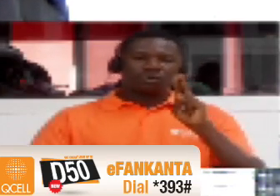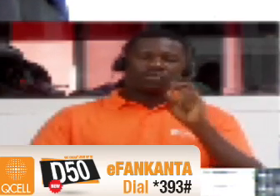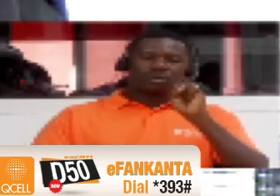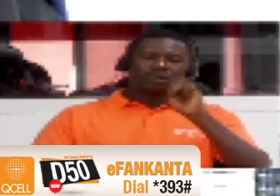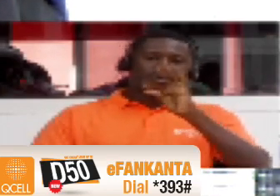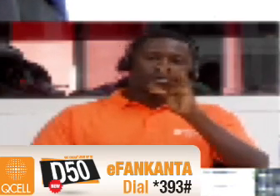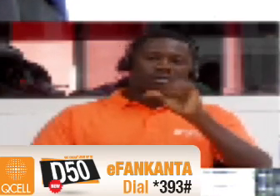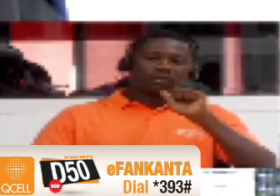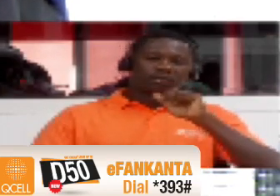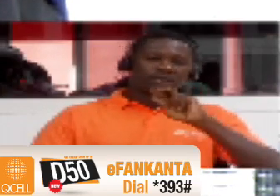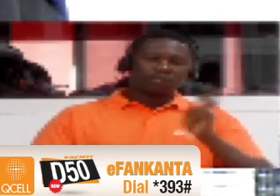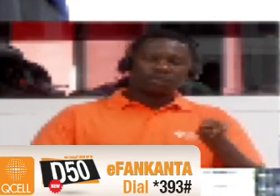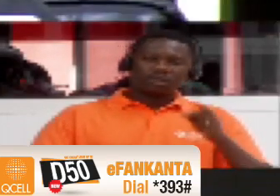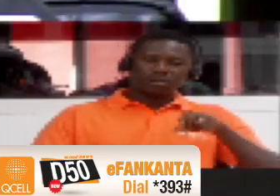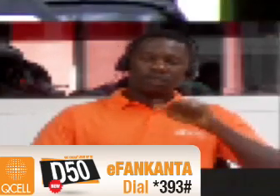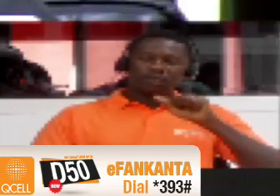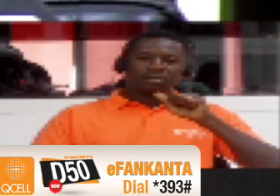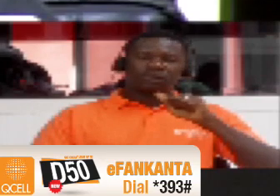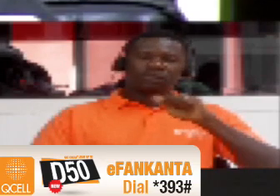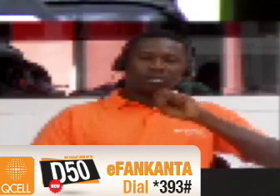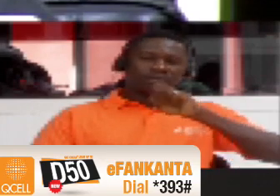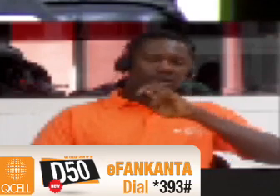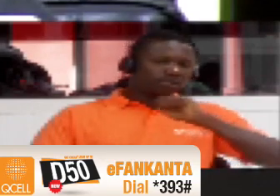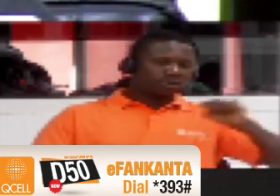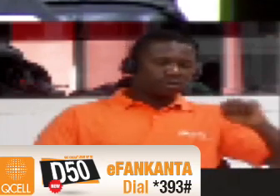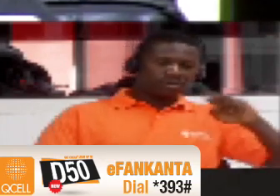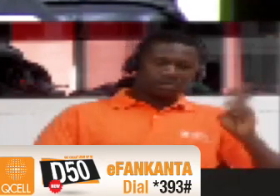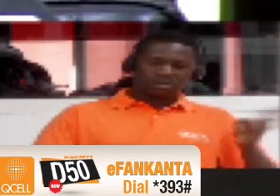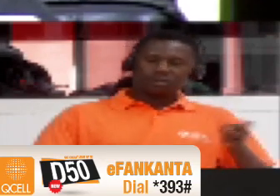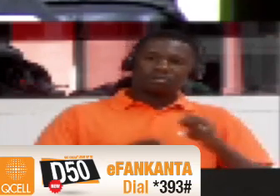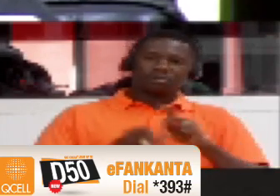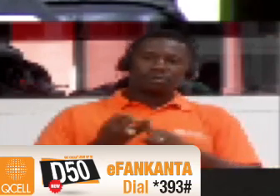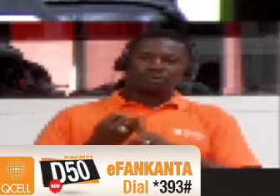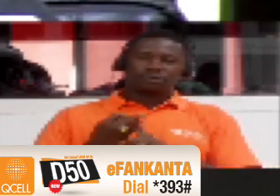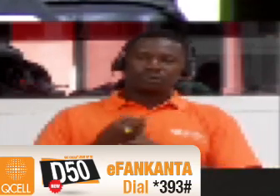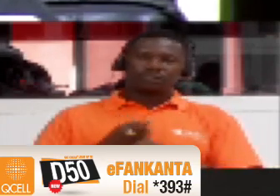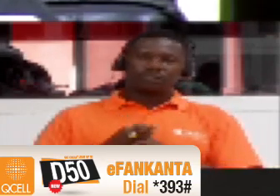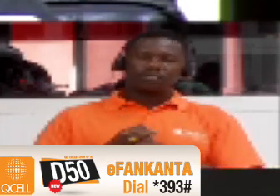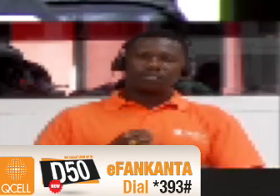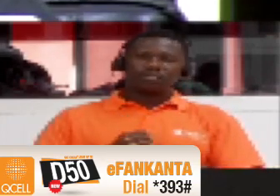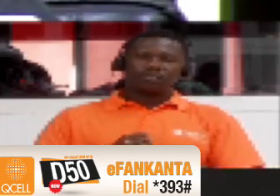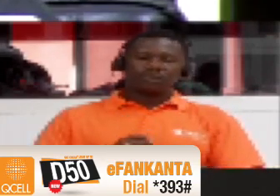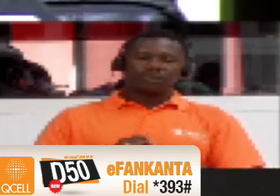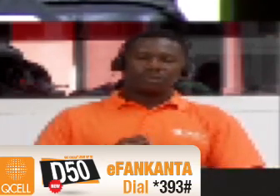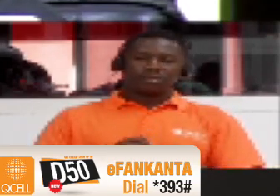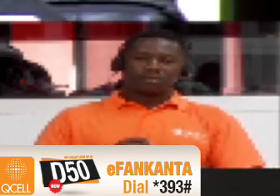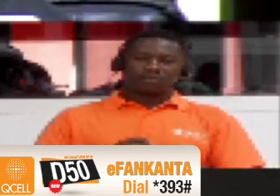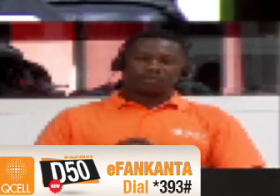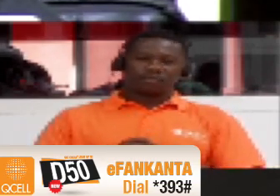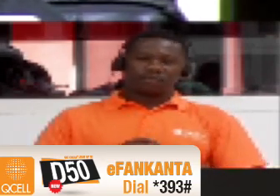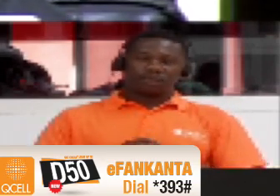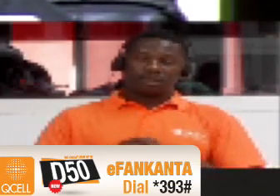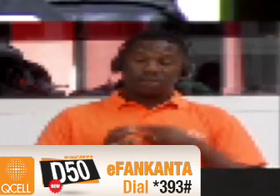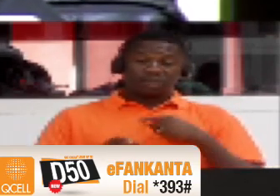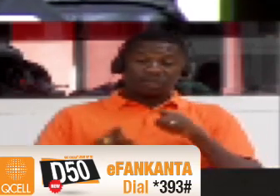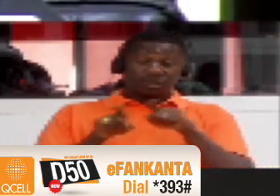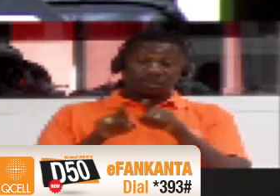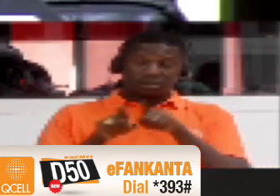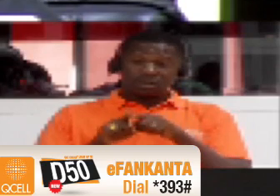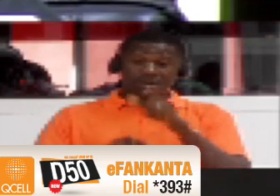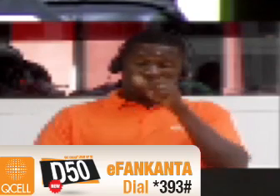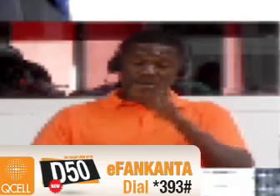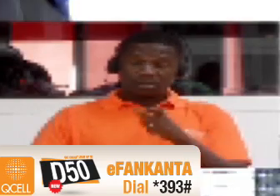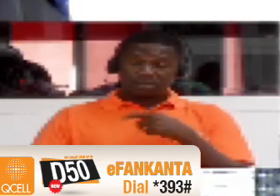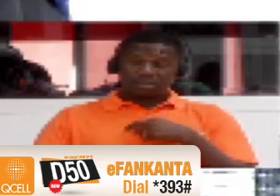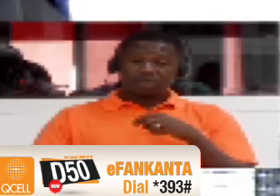And this is the same Noah Badjie that General Saul Badjie said would be supervising your activities as the